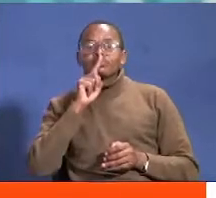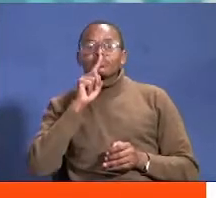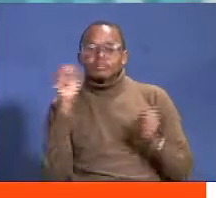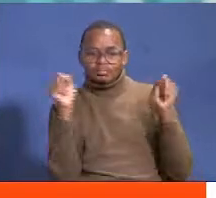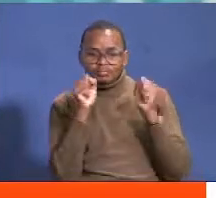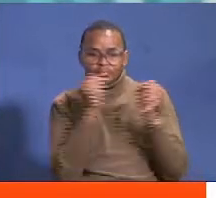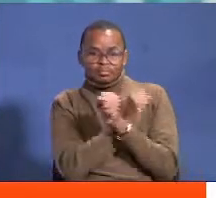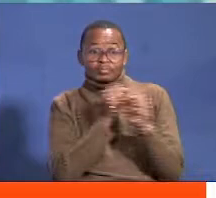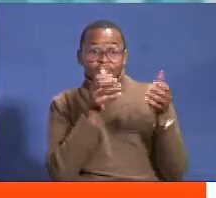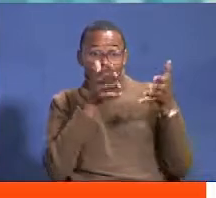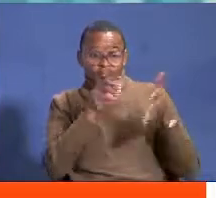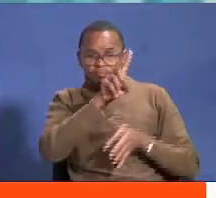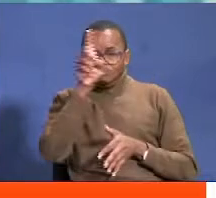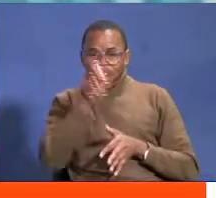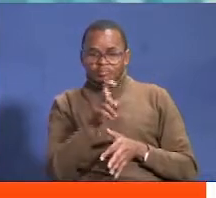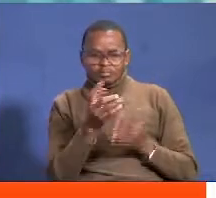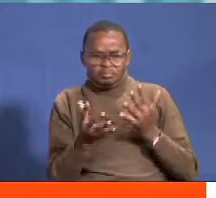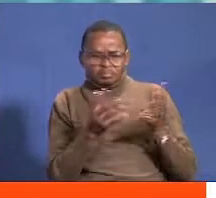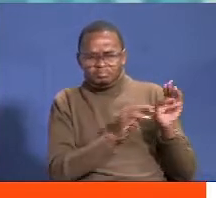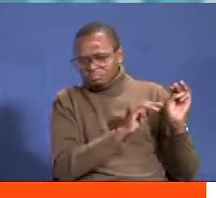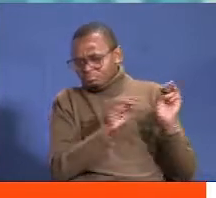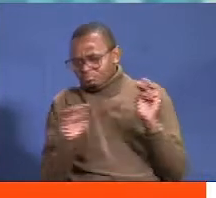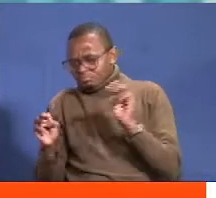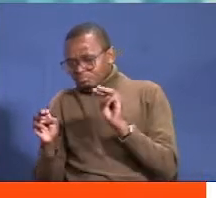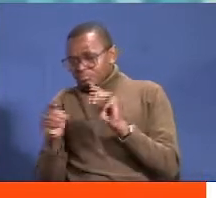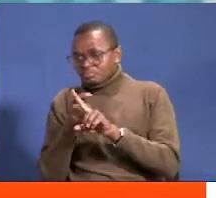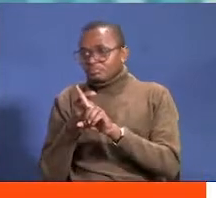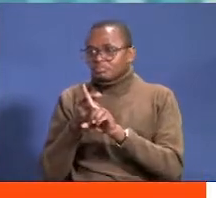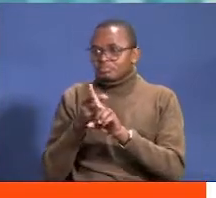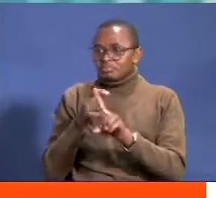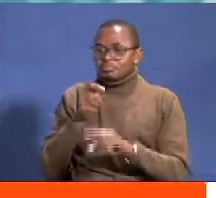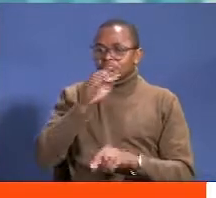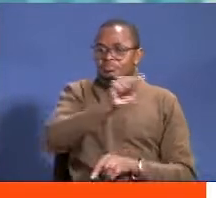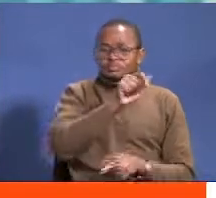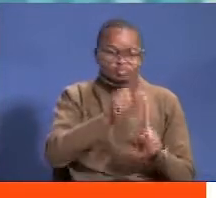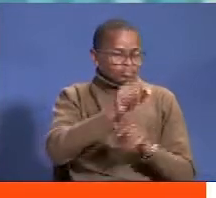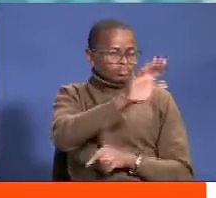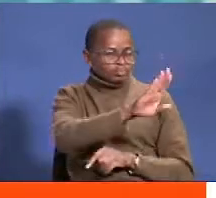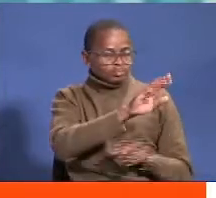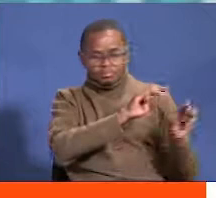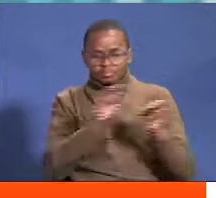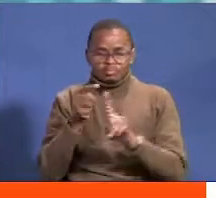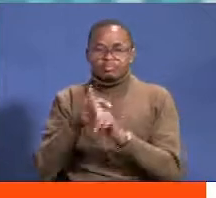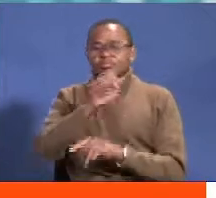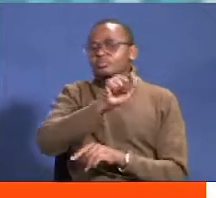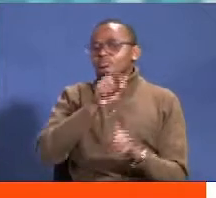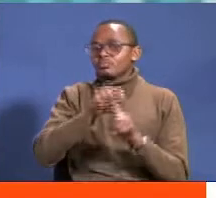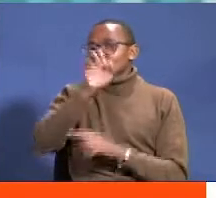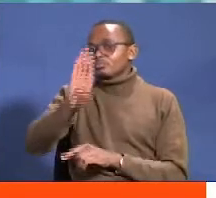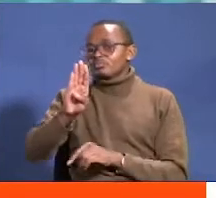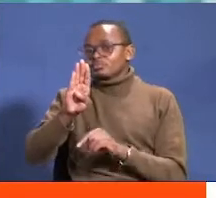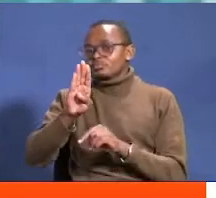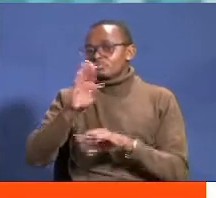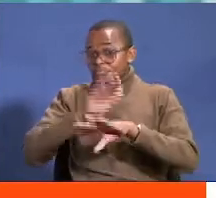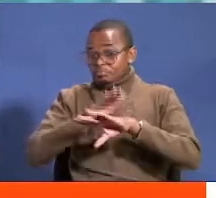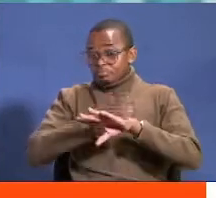they can't survive there. So therefore, they migrate the same way you can move from point A to point B. So you migrate to search for greener